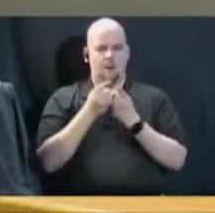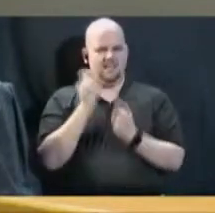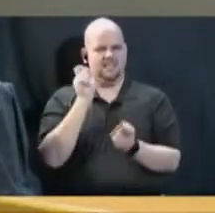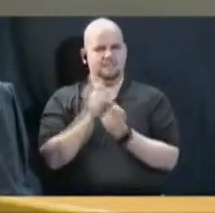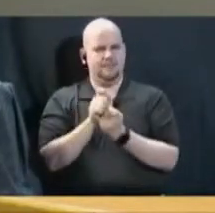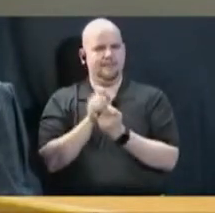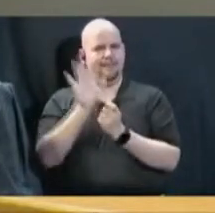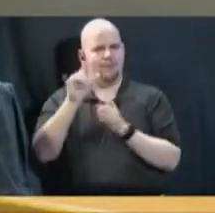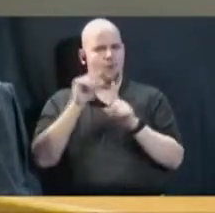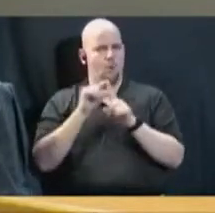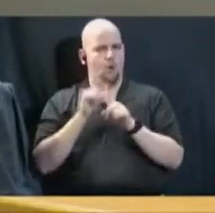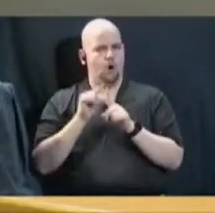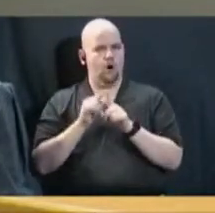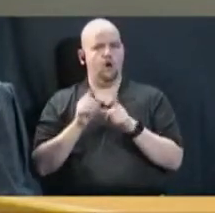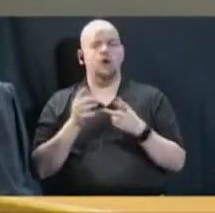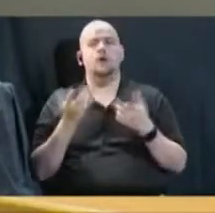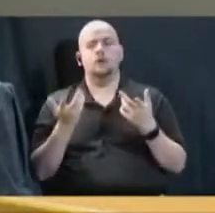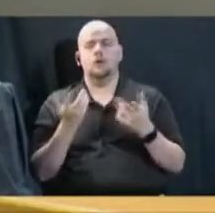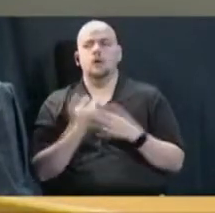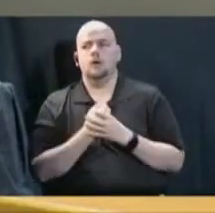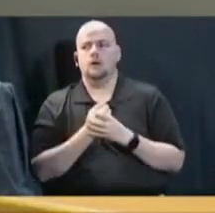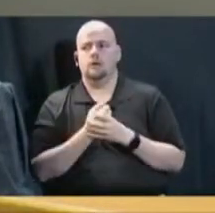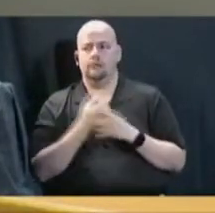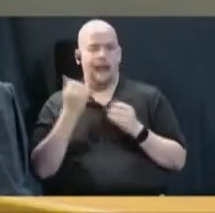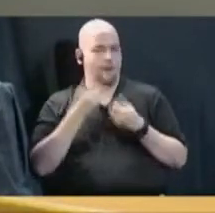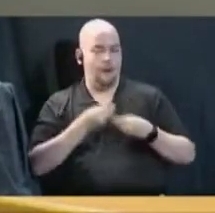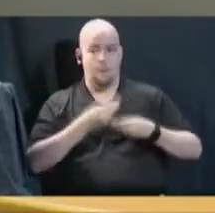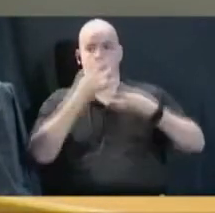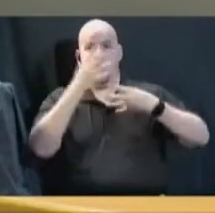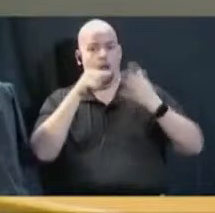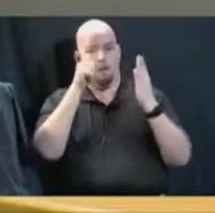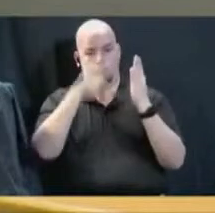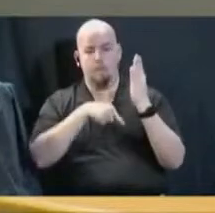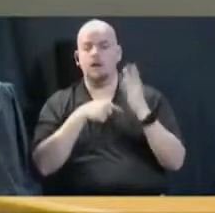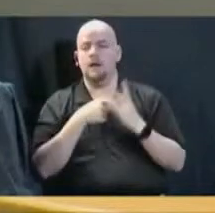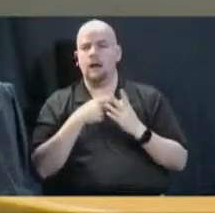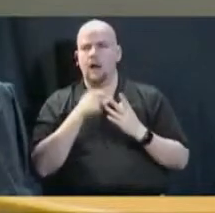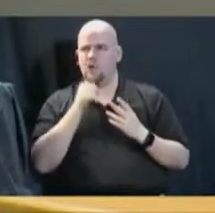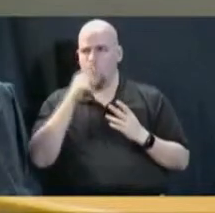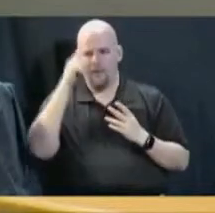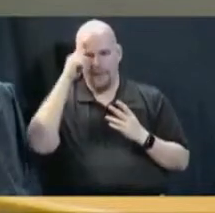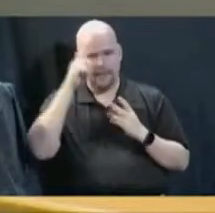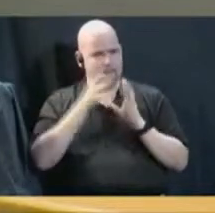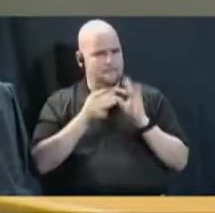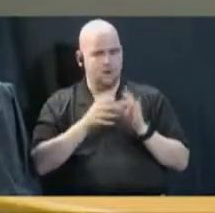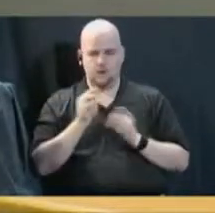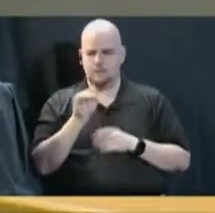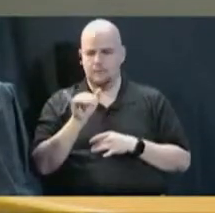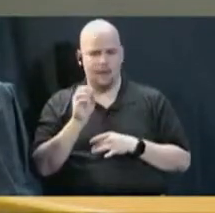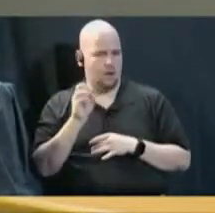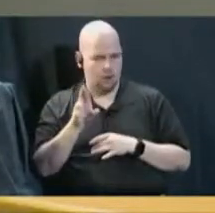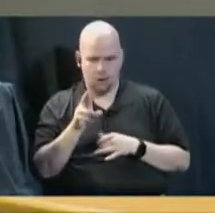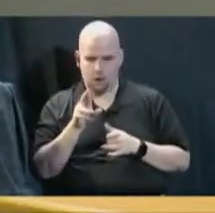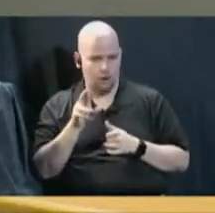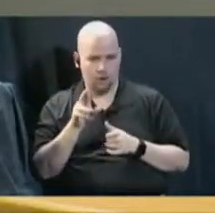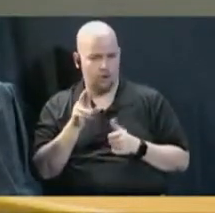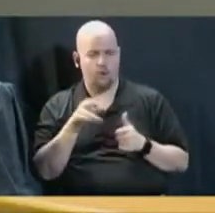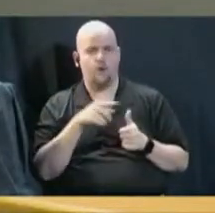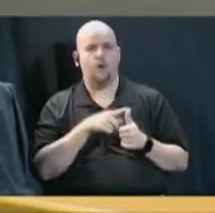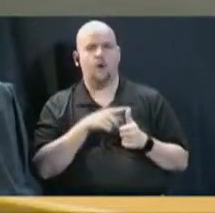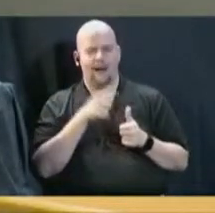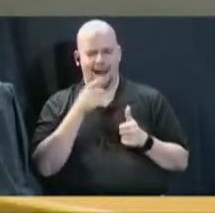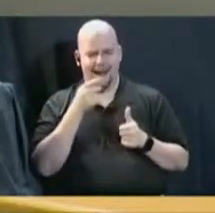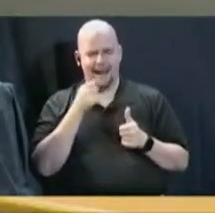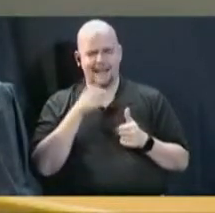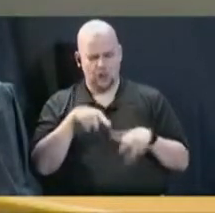And I don't know if anybody can pull it up real quickly. I don't think it mentions the mayor. I looked at it yesterday and now